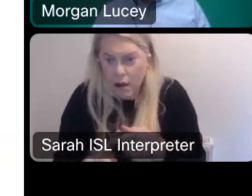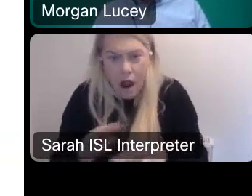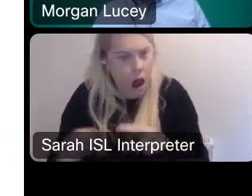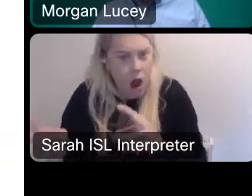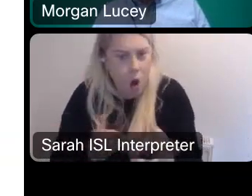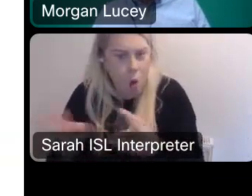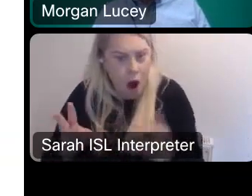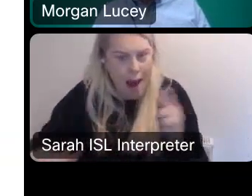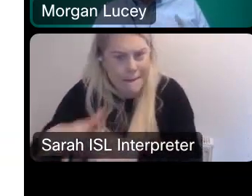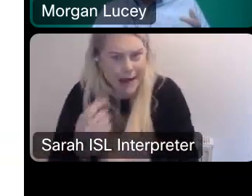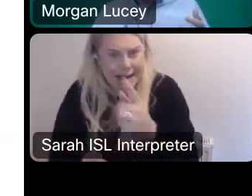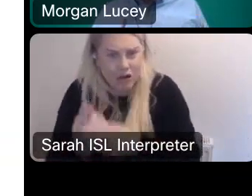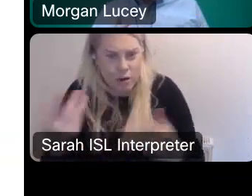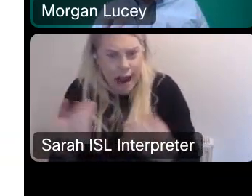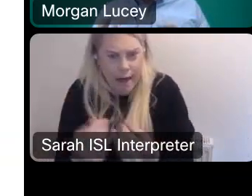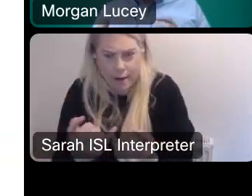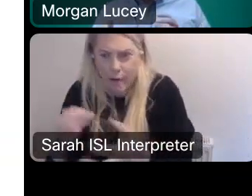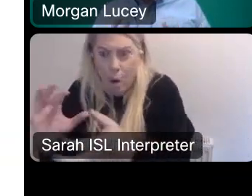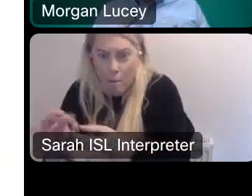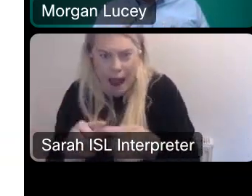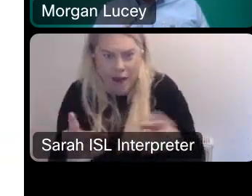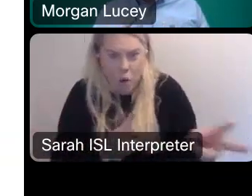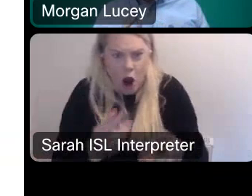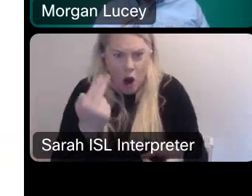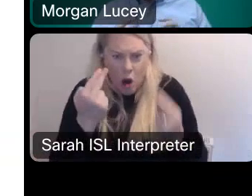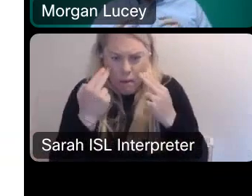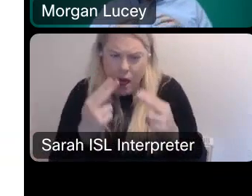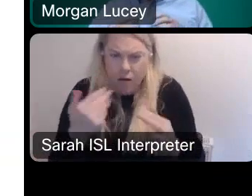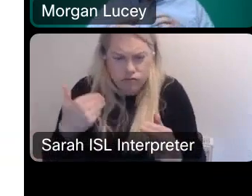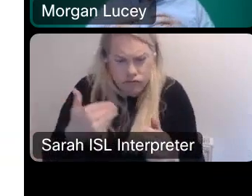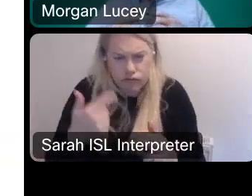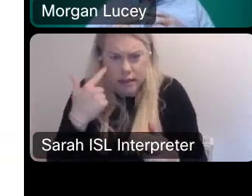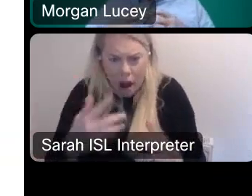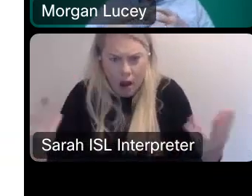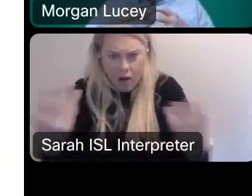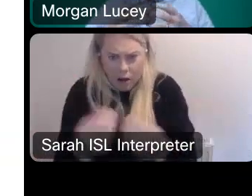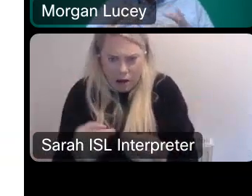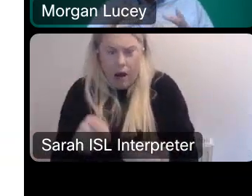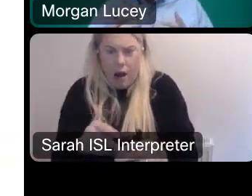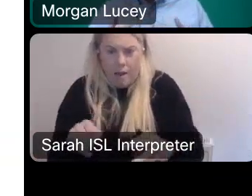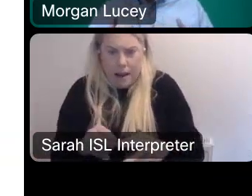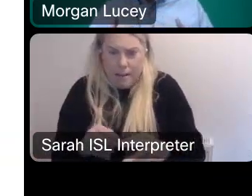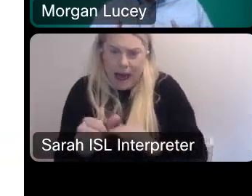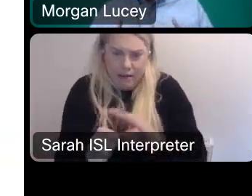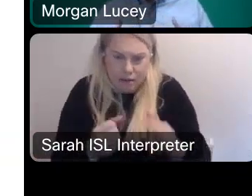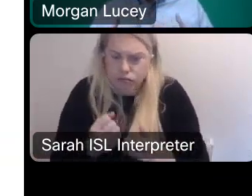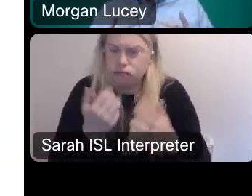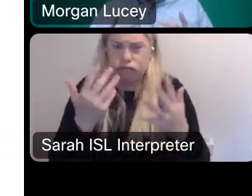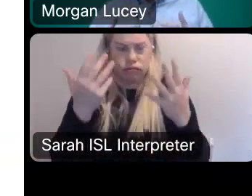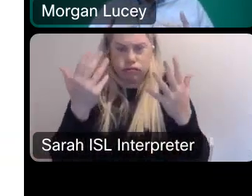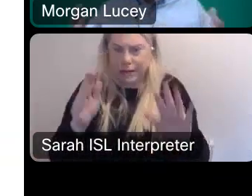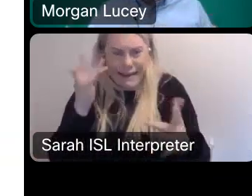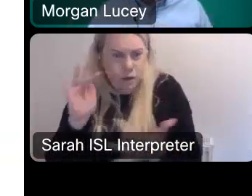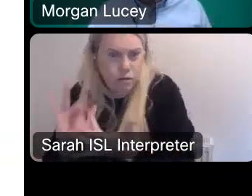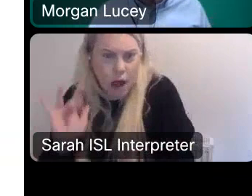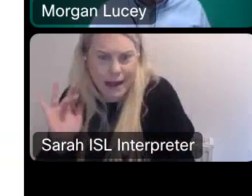non-workplace issues. So home and work, it's usually a combination in terms of what tips people over, in terms